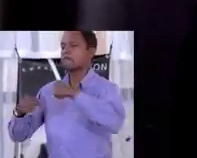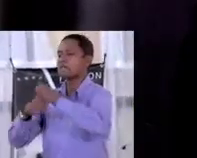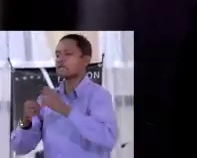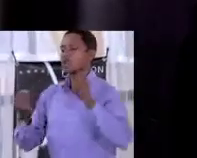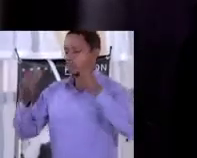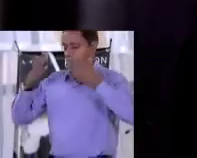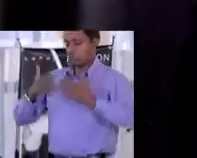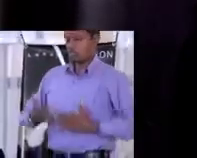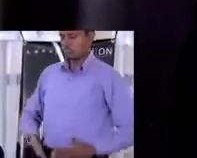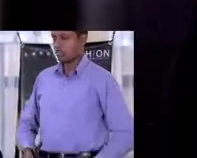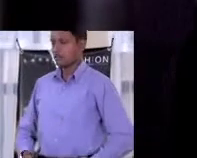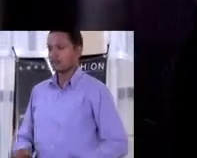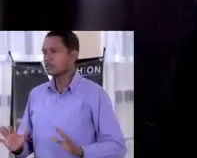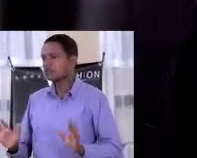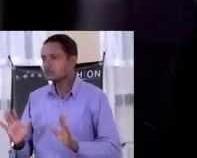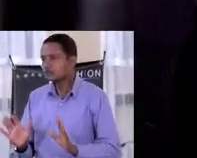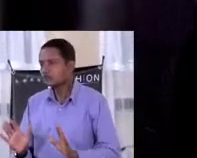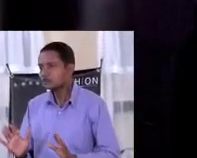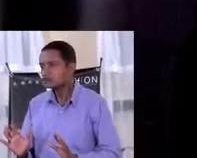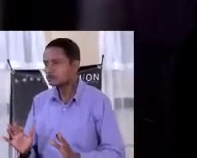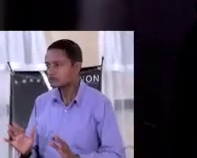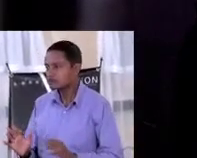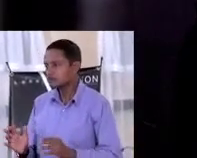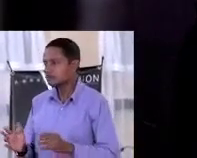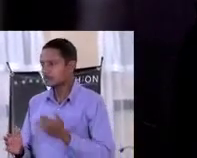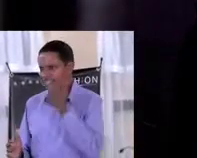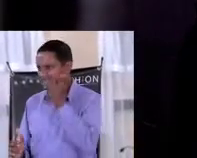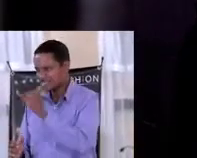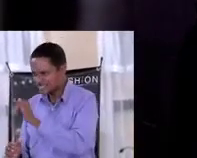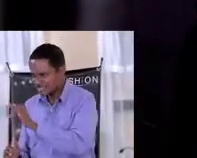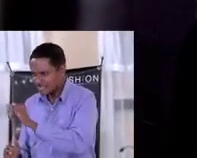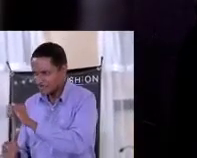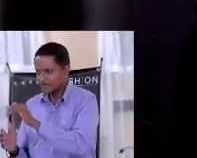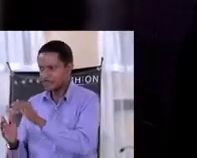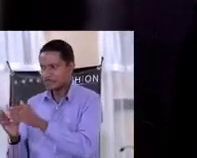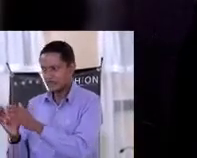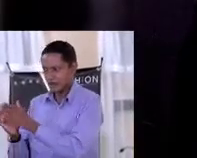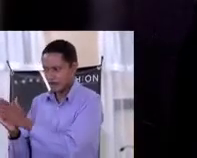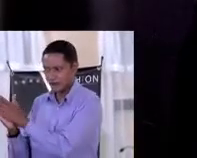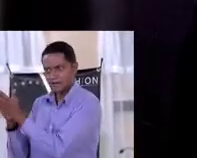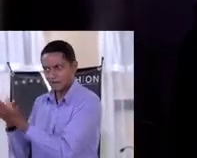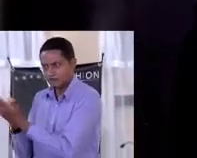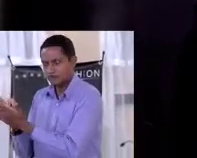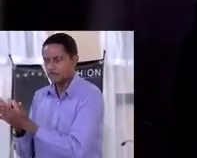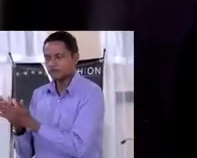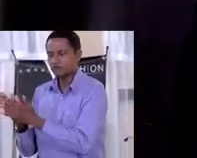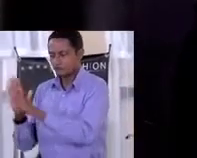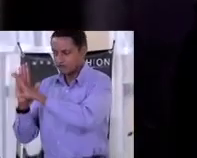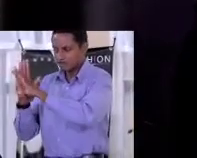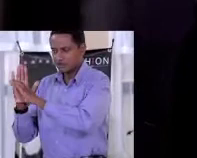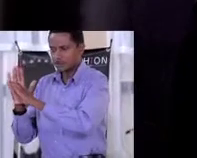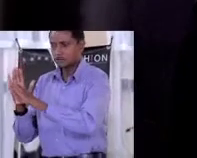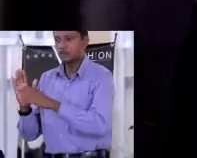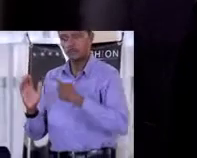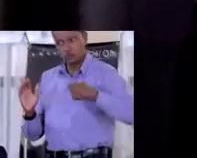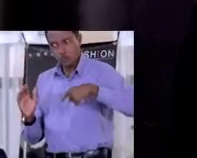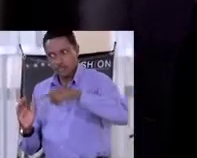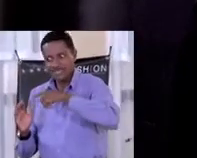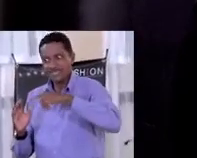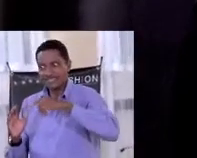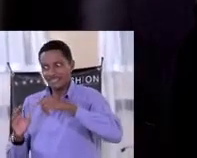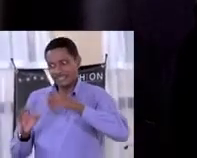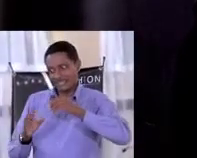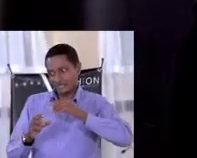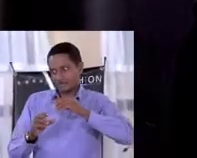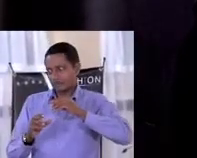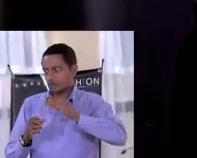dot dress like what we see on our page. We are inscribing our Caribbeanness when we